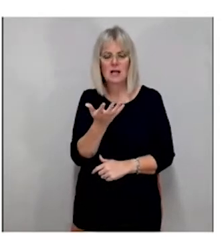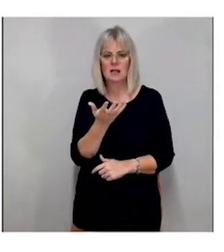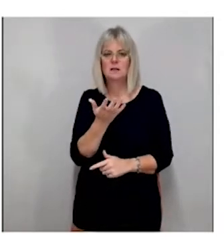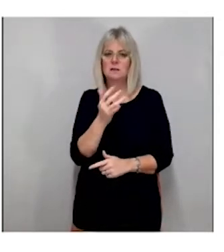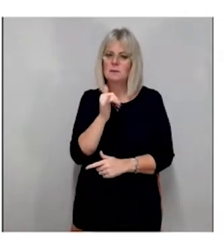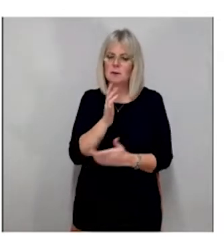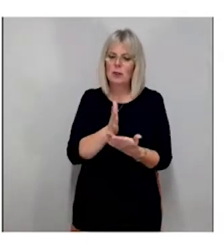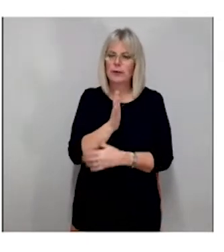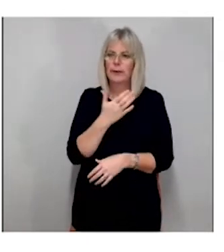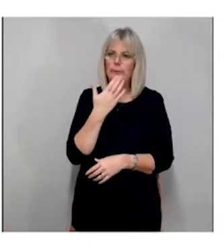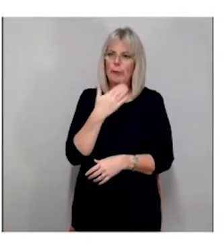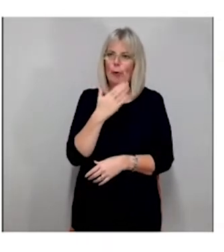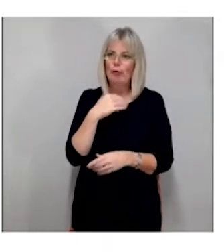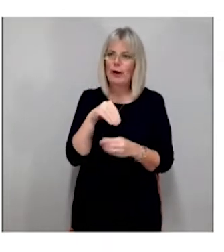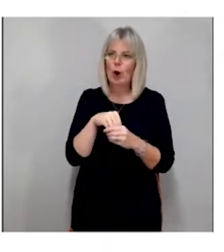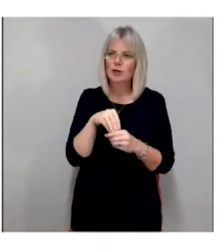I mention that I'm a lawyer?